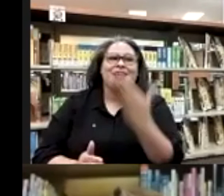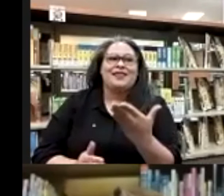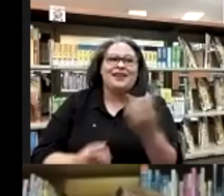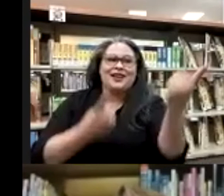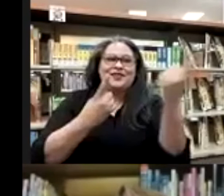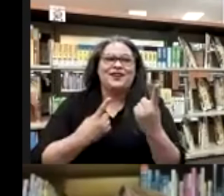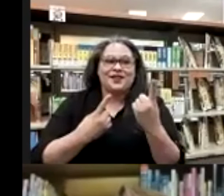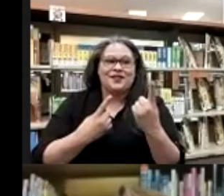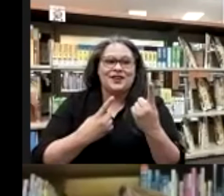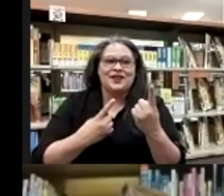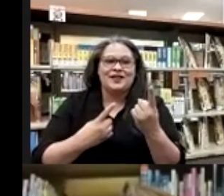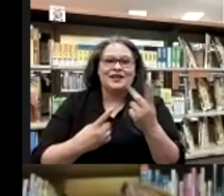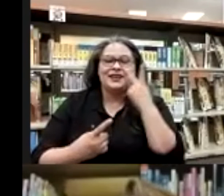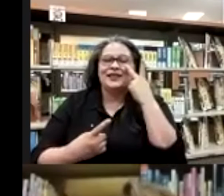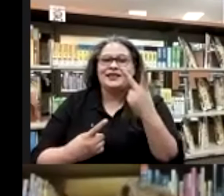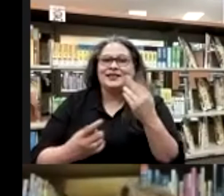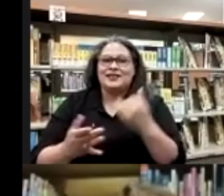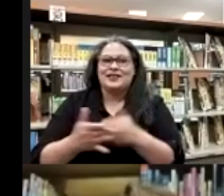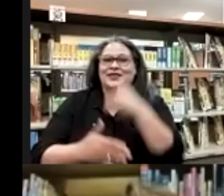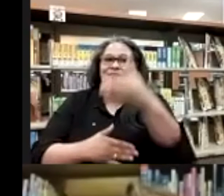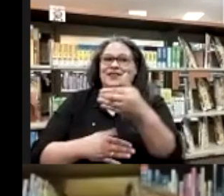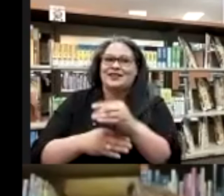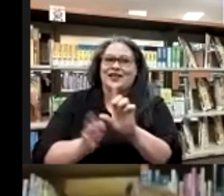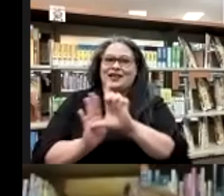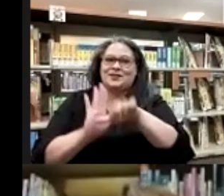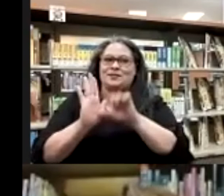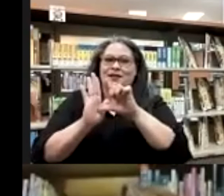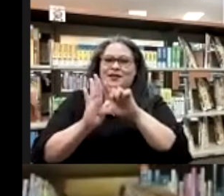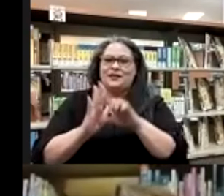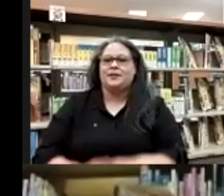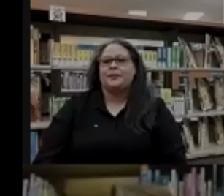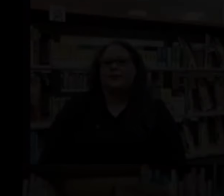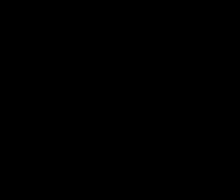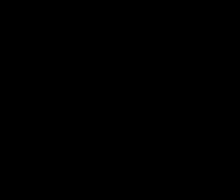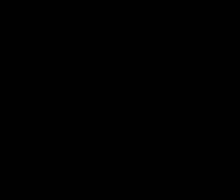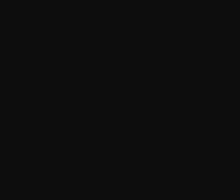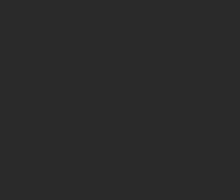and we'll see you next month. Bye. Bye.